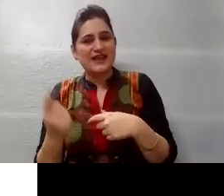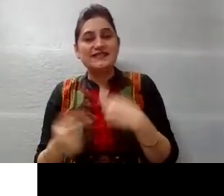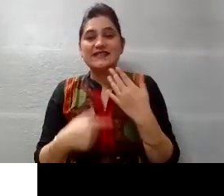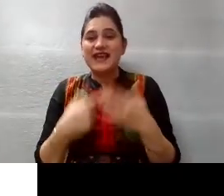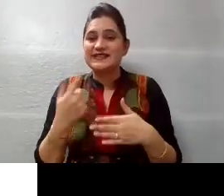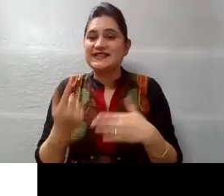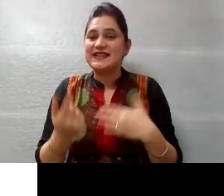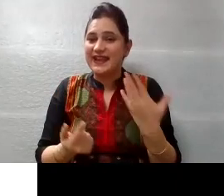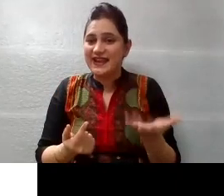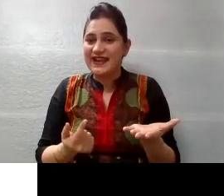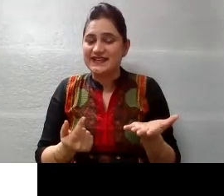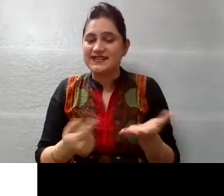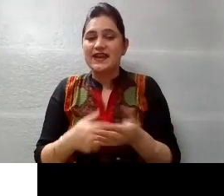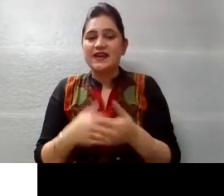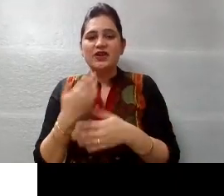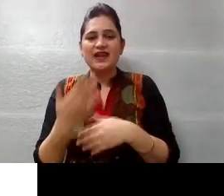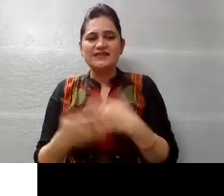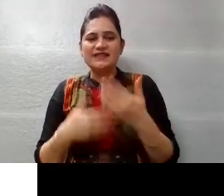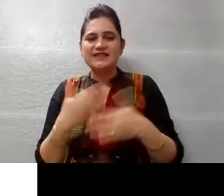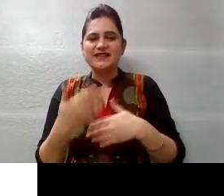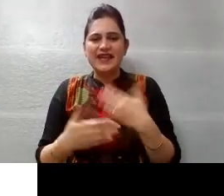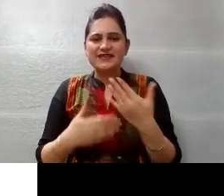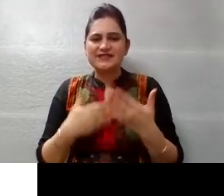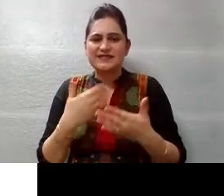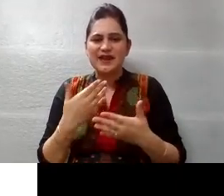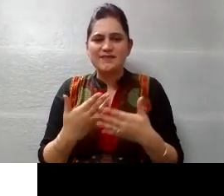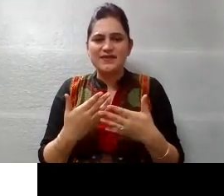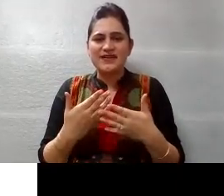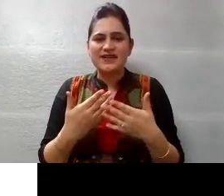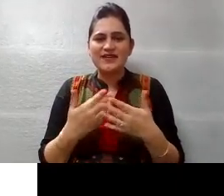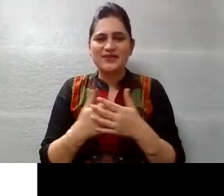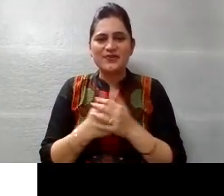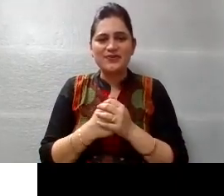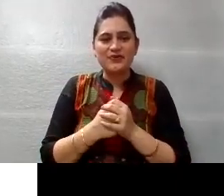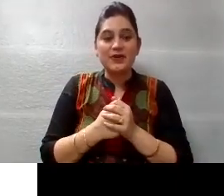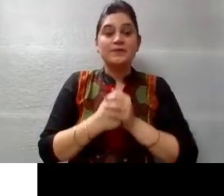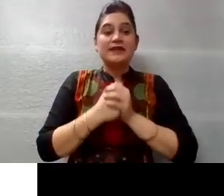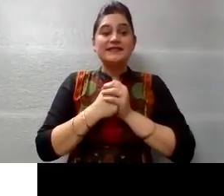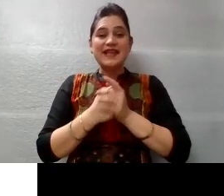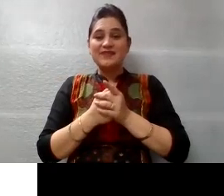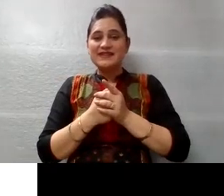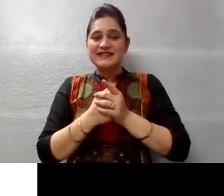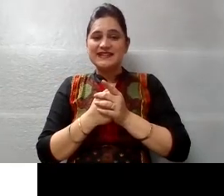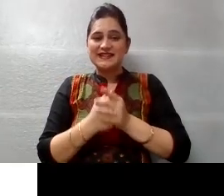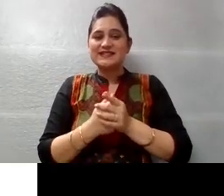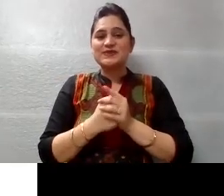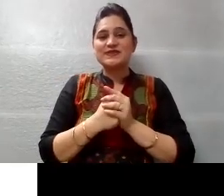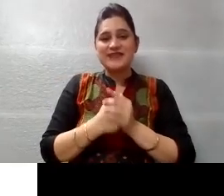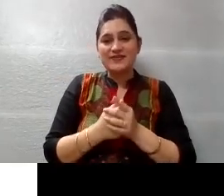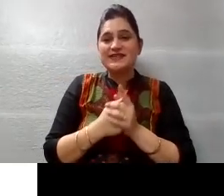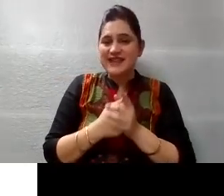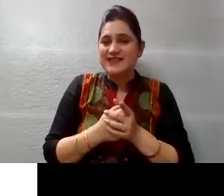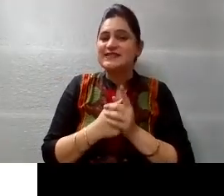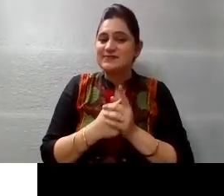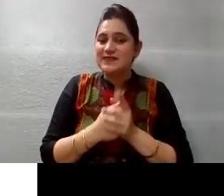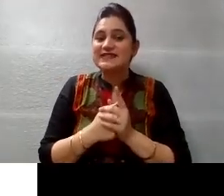Eight ones. 98. Now let's see the next number. 70. So